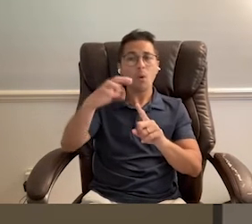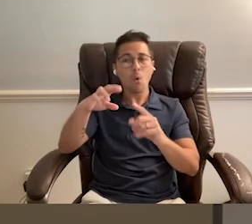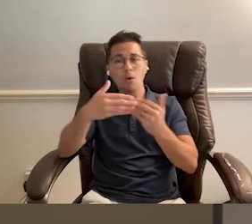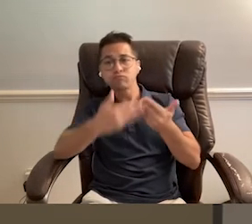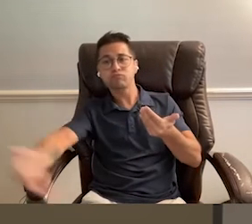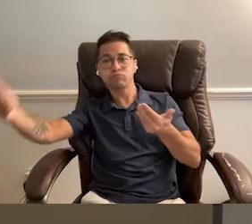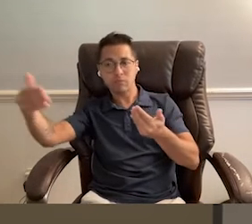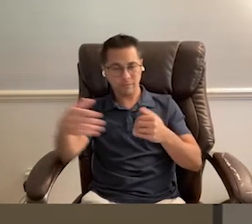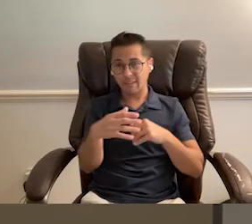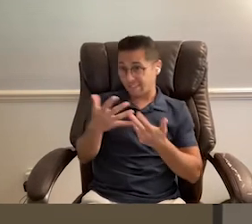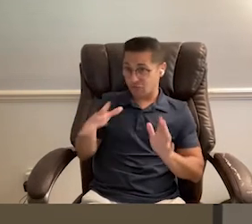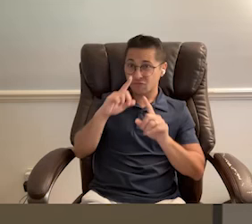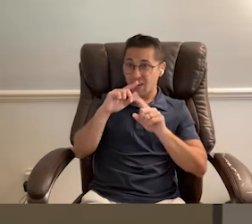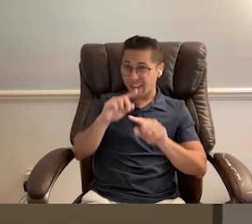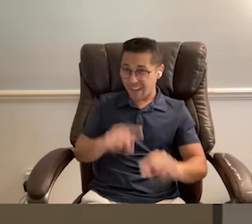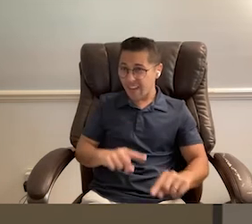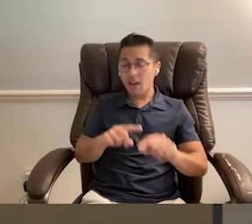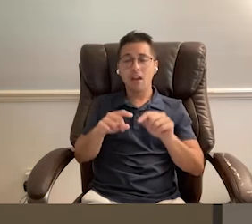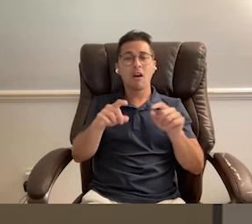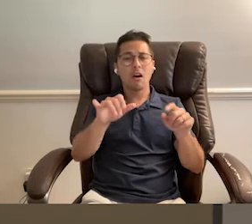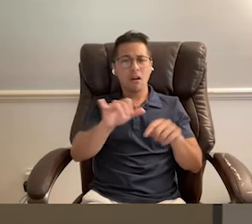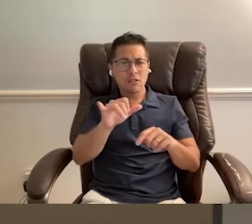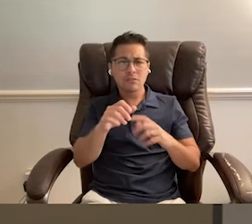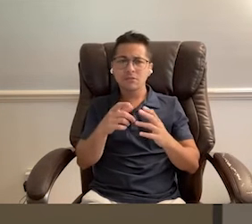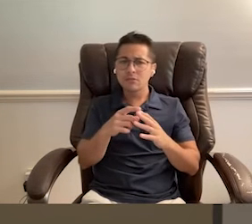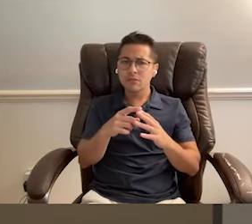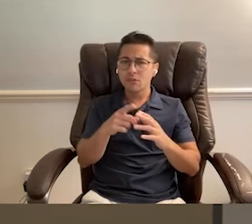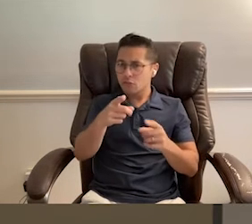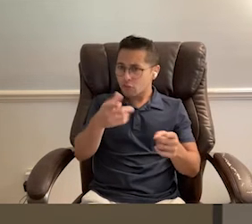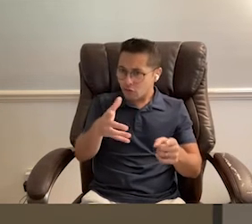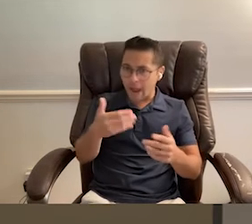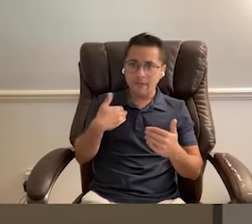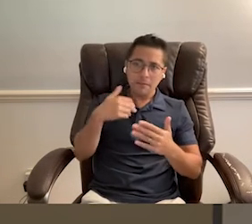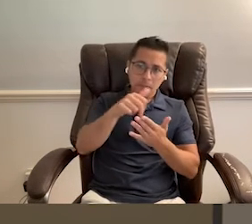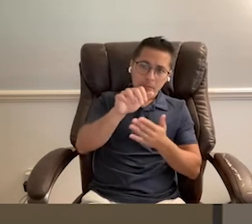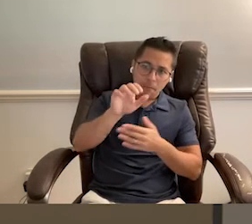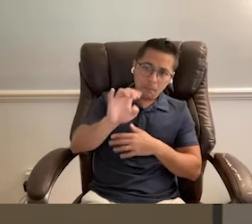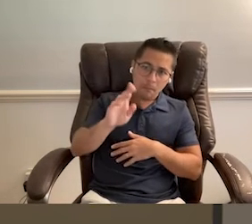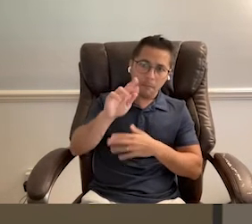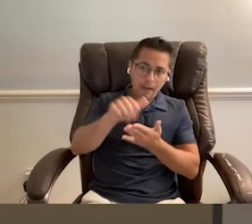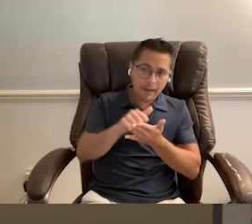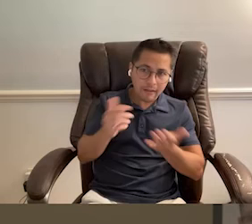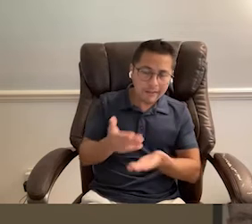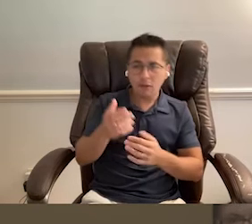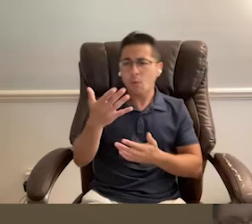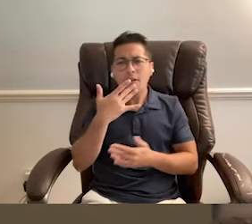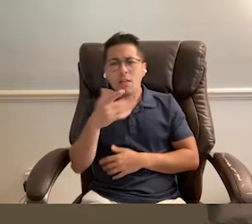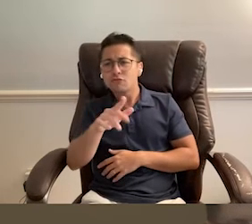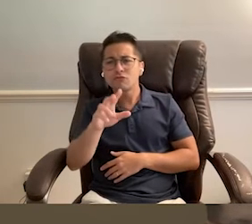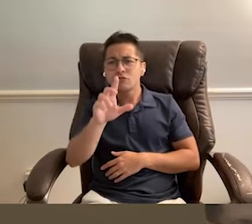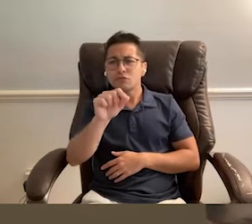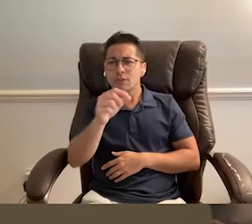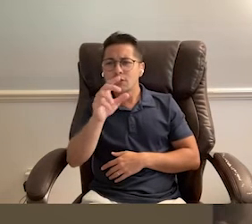answer some questions about, do you have a bank account here, or what color was your 2022 blue Honda Civic,